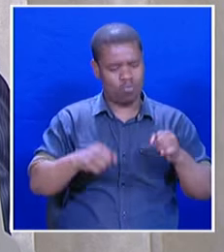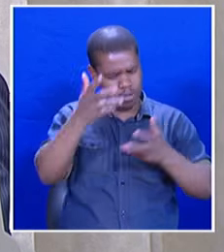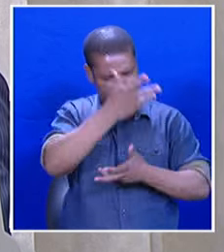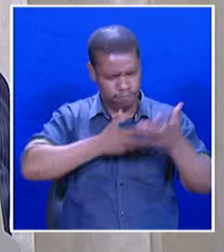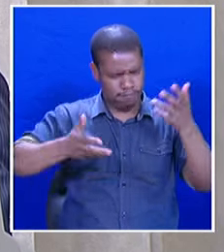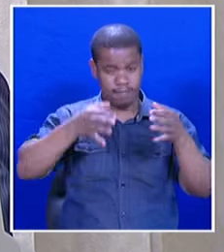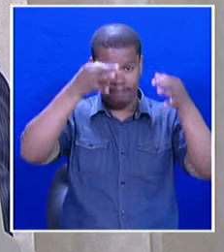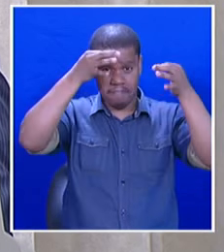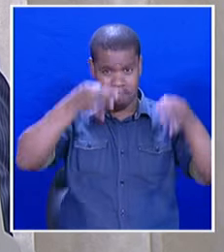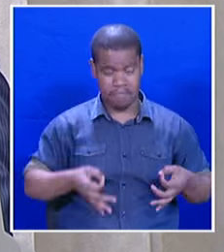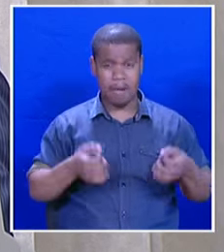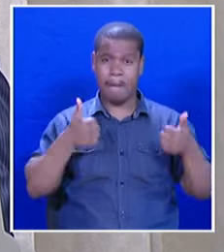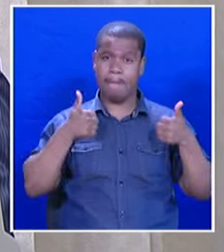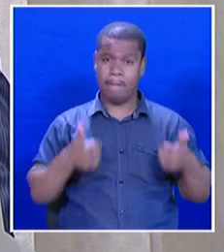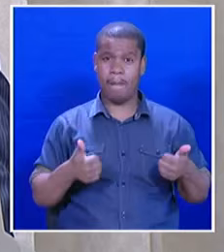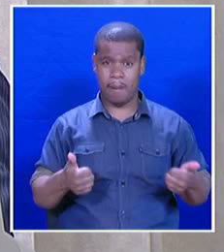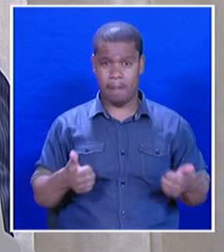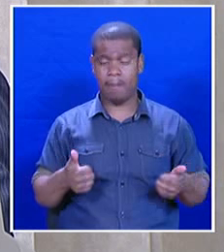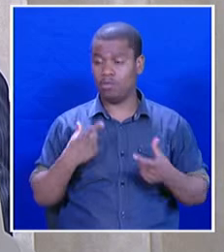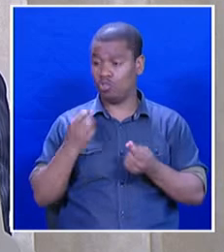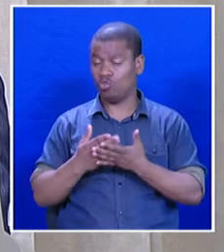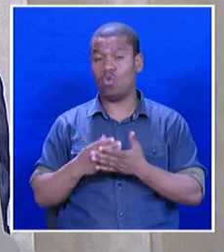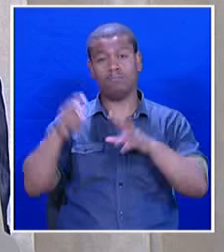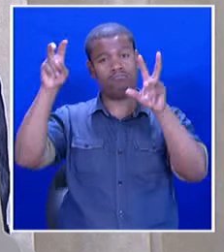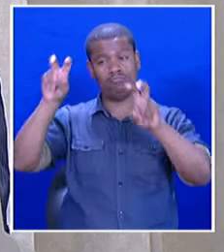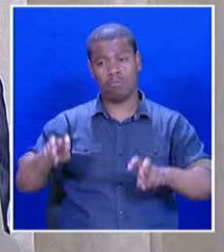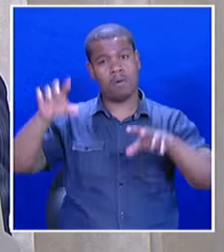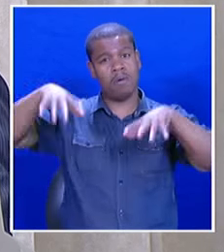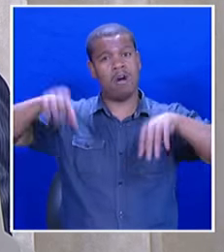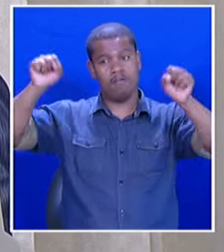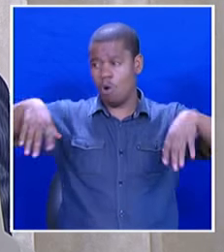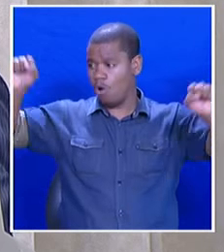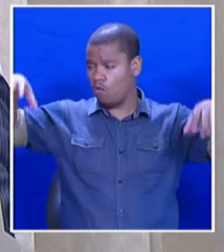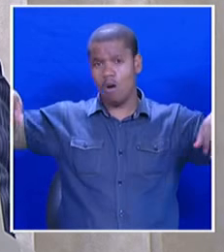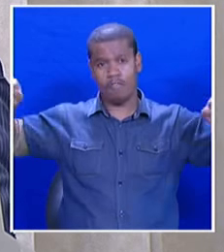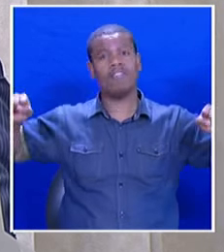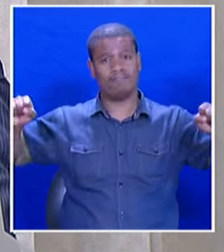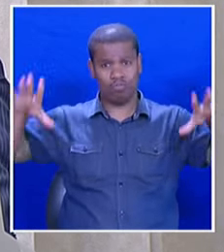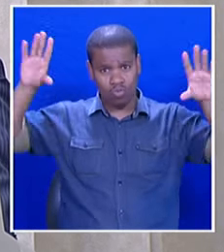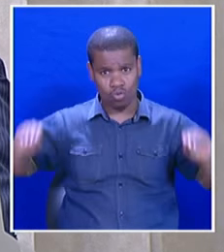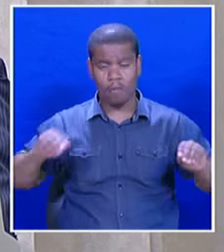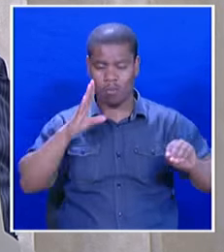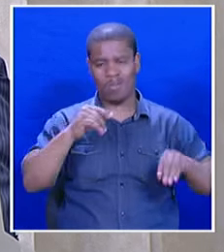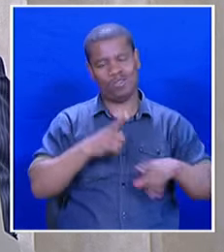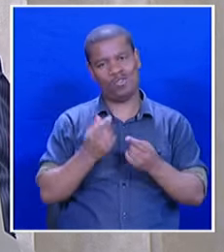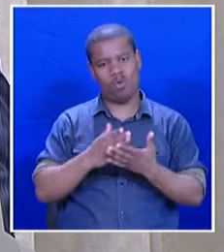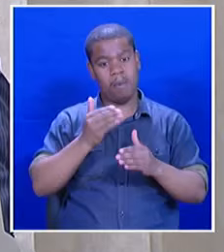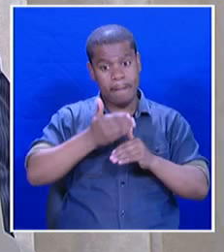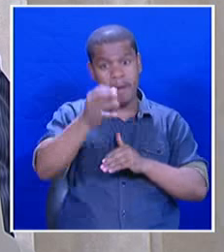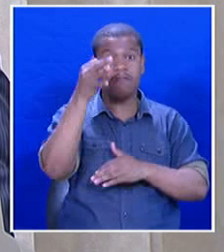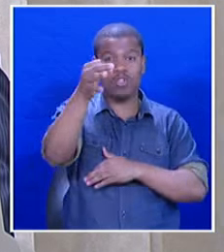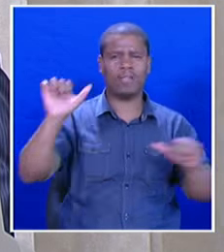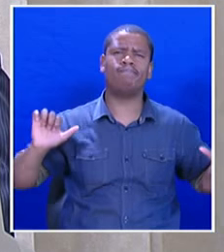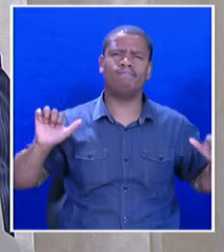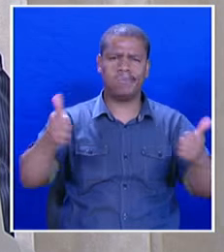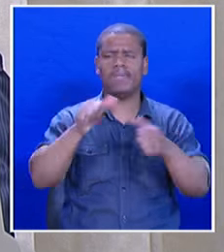now to reduce the need for load shedding and secure our energy supply into the future.